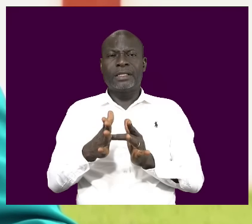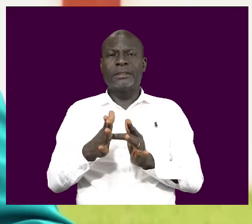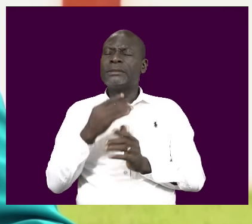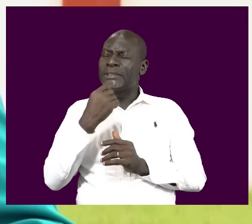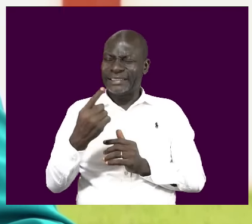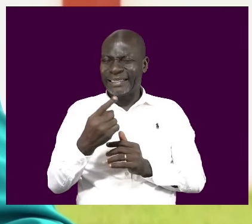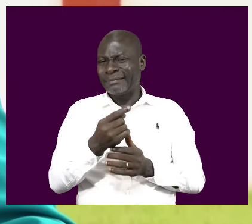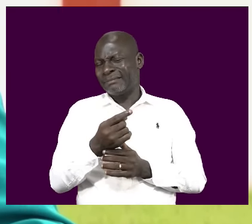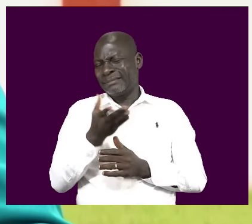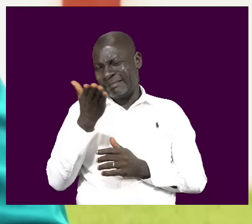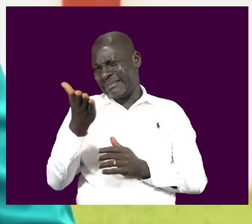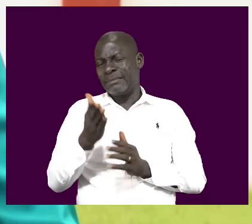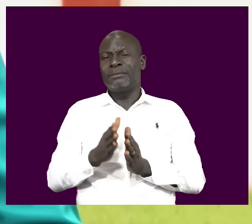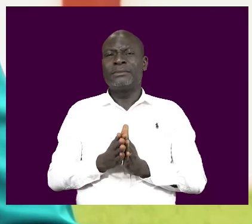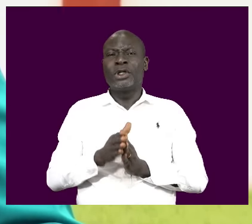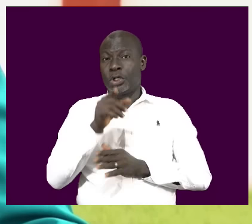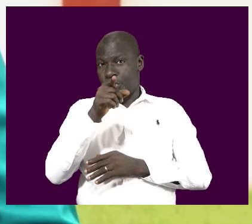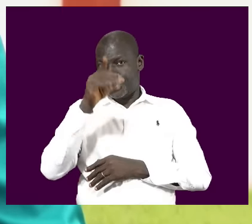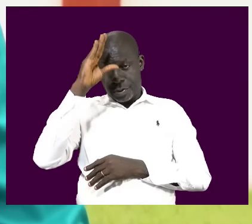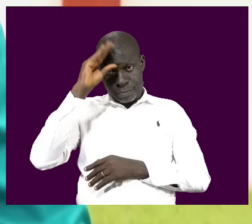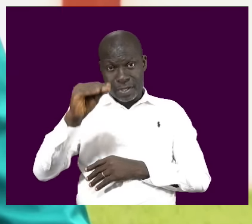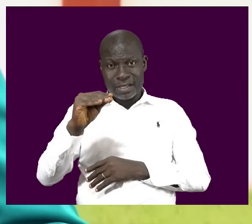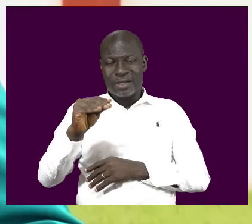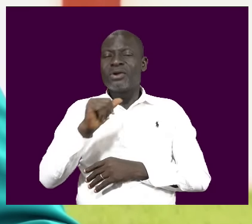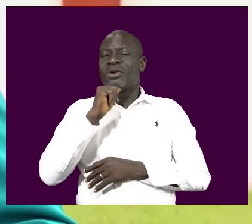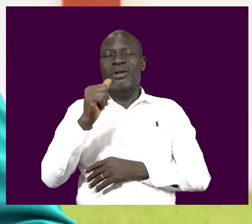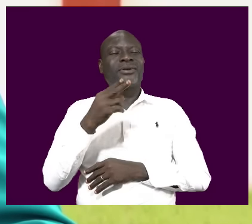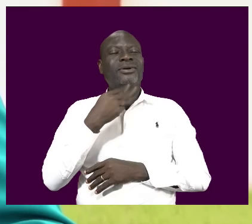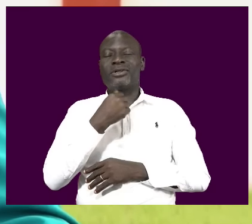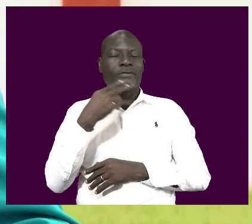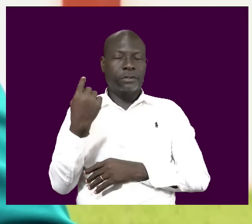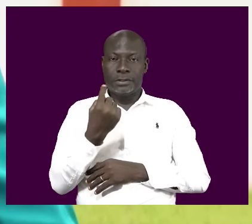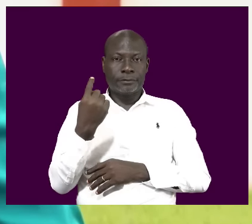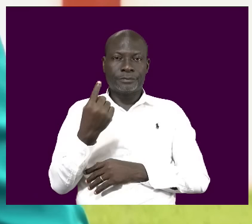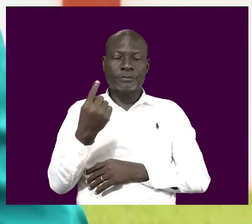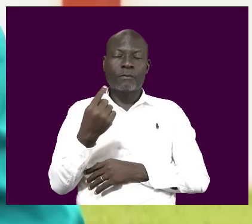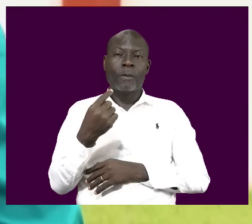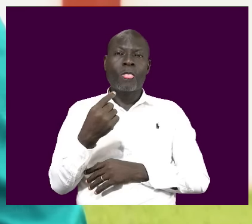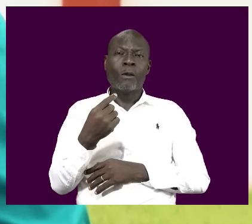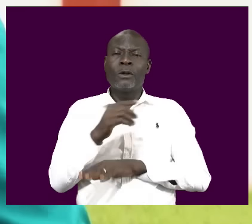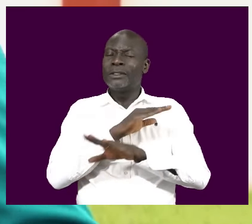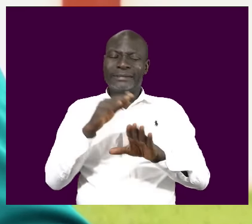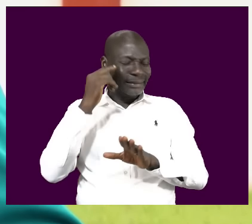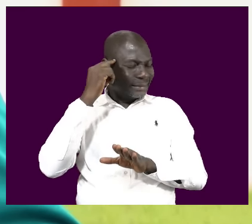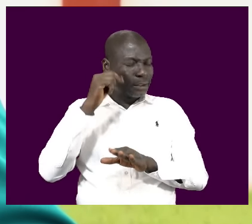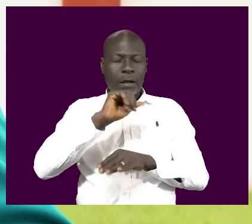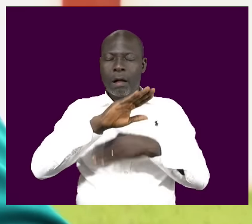ato se we onipa enye osofo nkumpo me expect se obi abeka ho